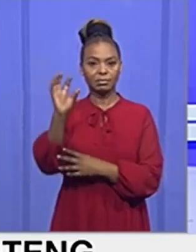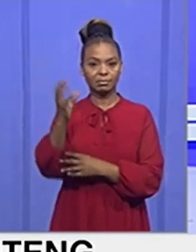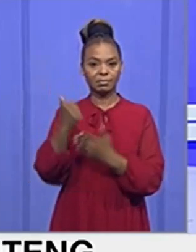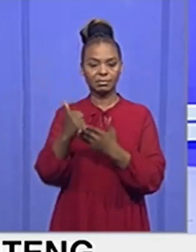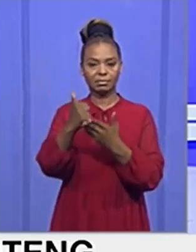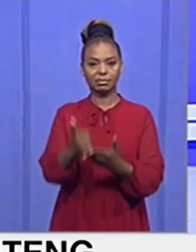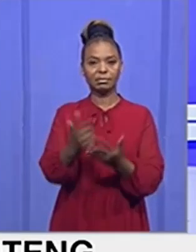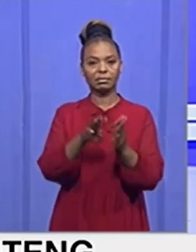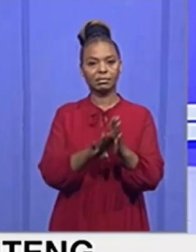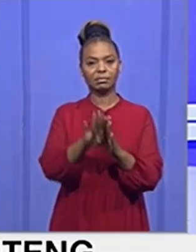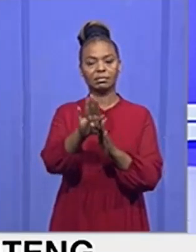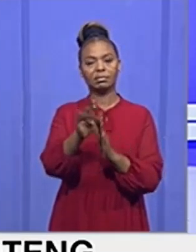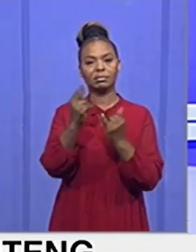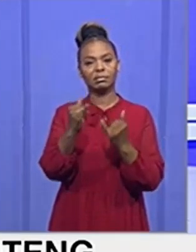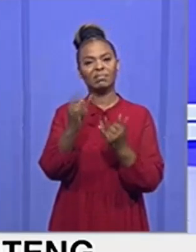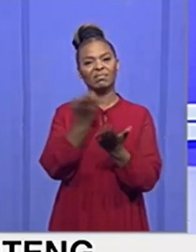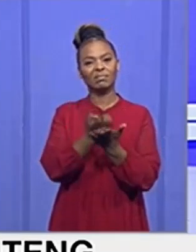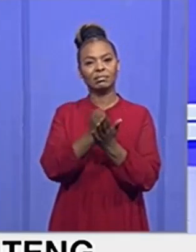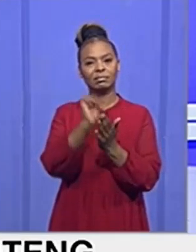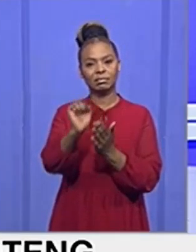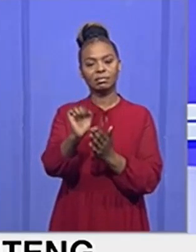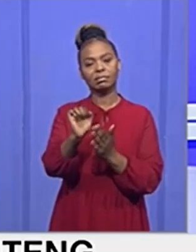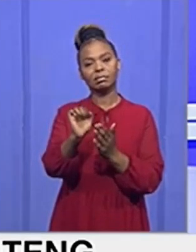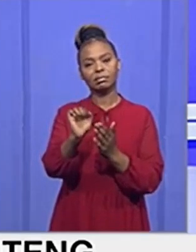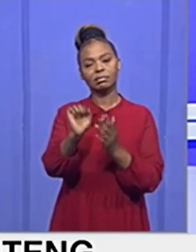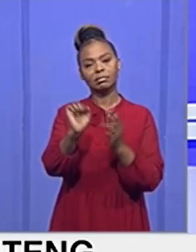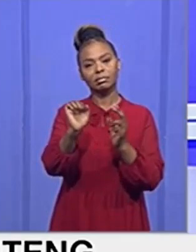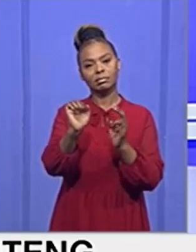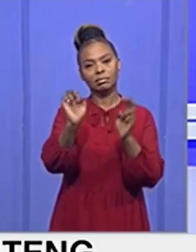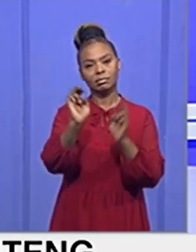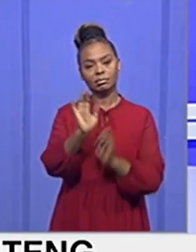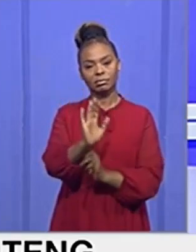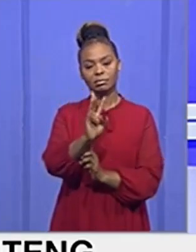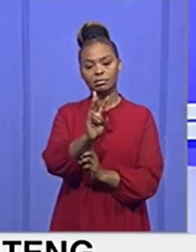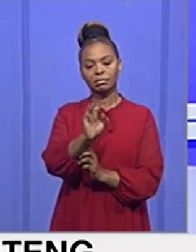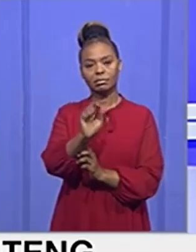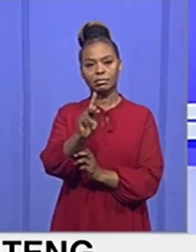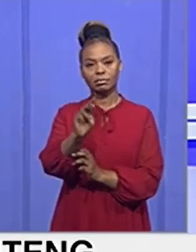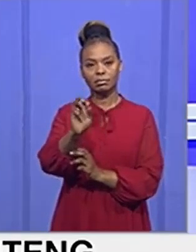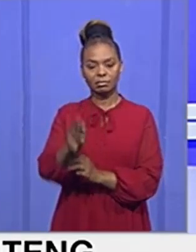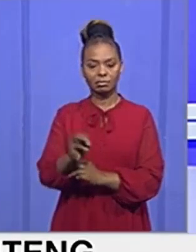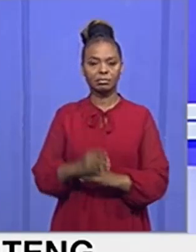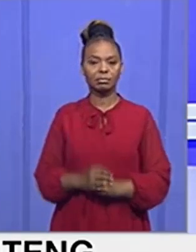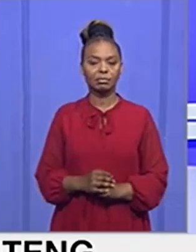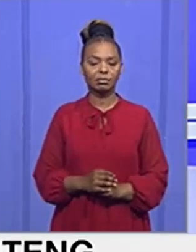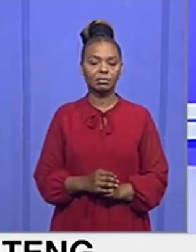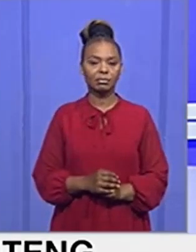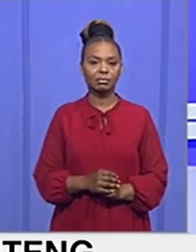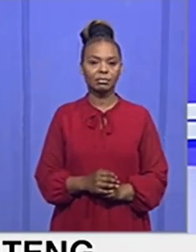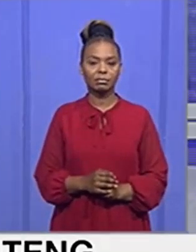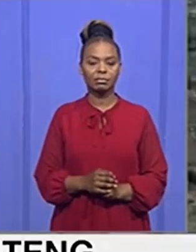hudisa moruo wa masepala ona o Welkom. Sena ke go ya ka meyara wa Machabeng Thando Xolo Khalipha.